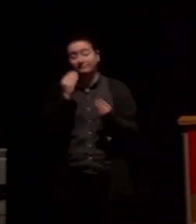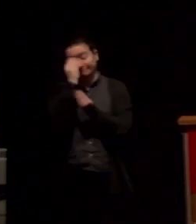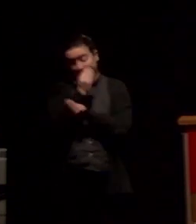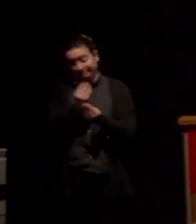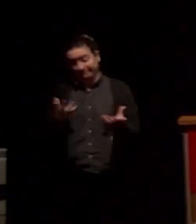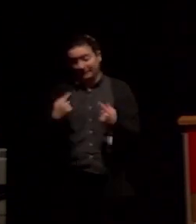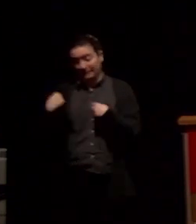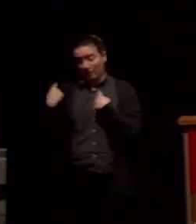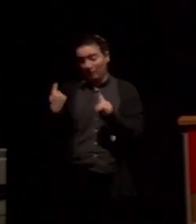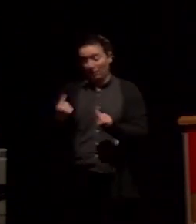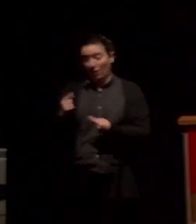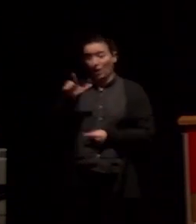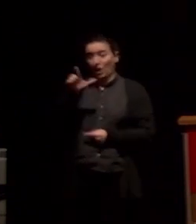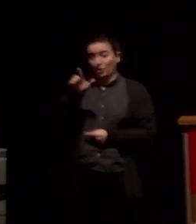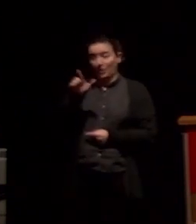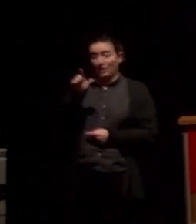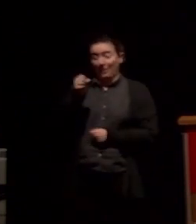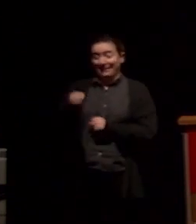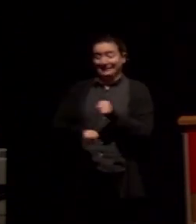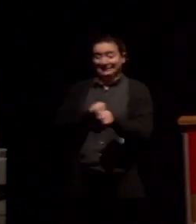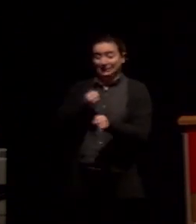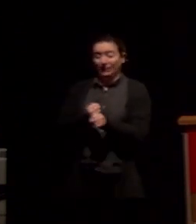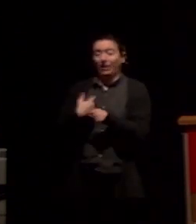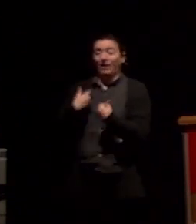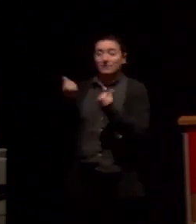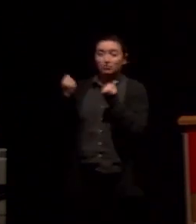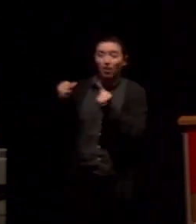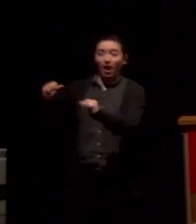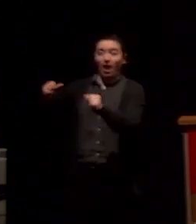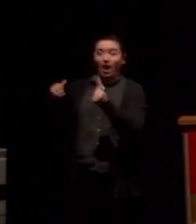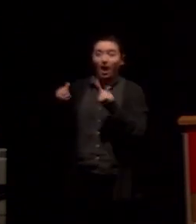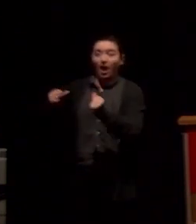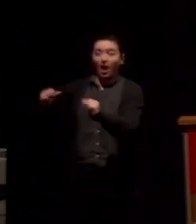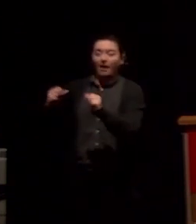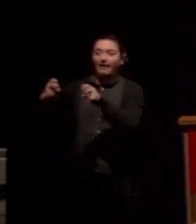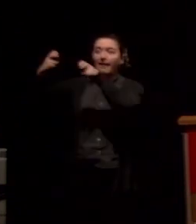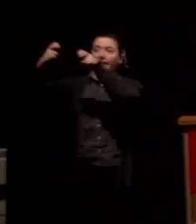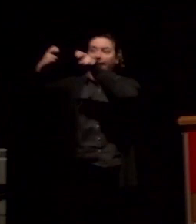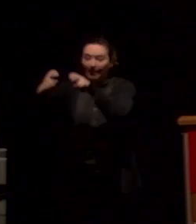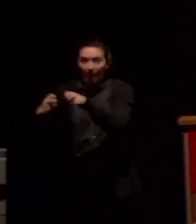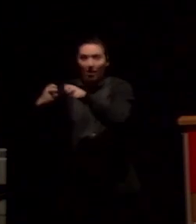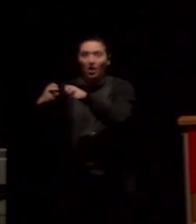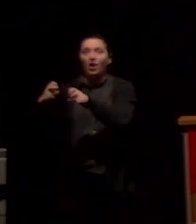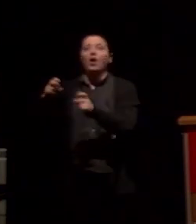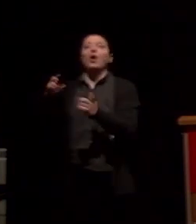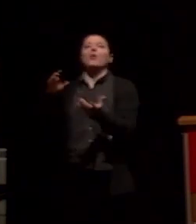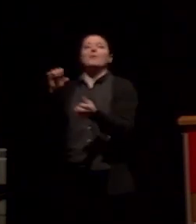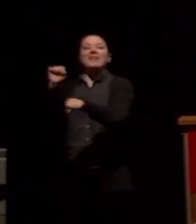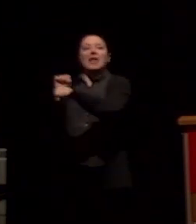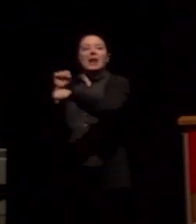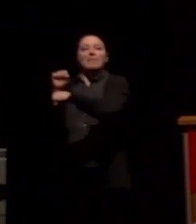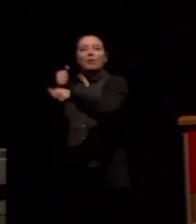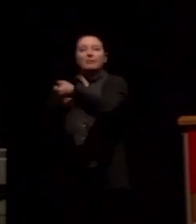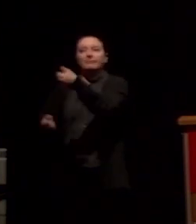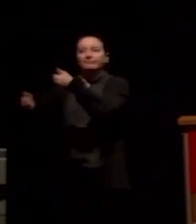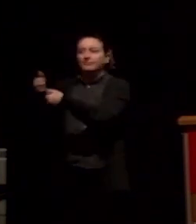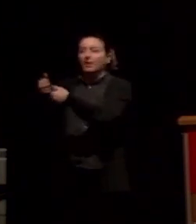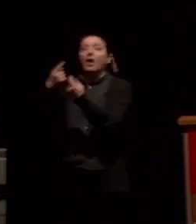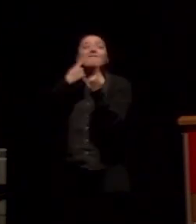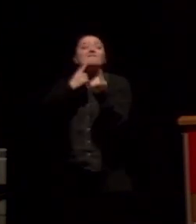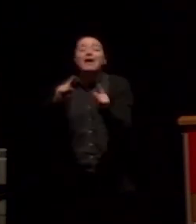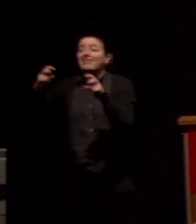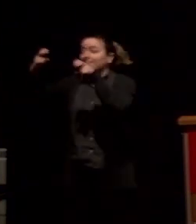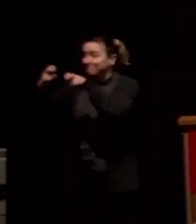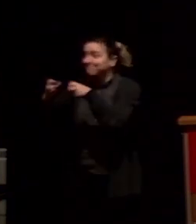with the DEED commissioner, Department of Employment and Economic Development. I finally got one, and the next day he took a job to be editor of the Star